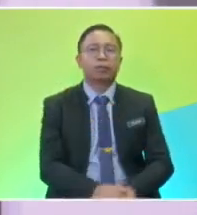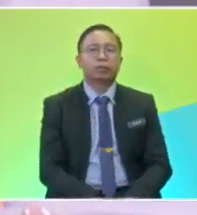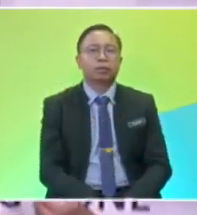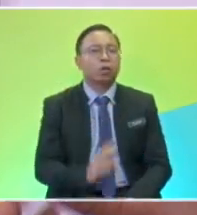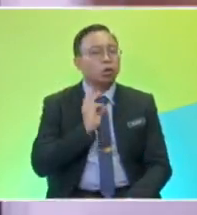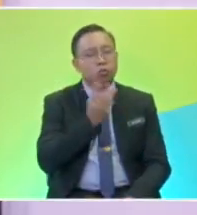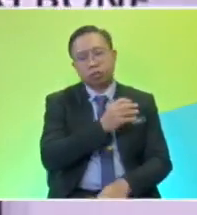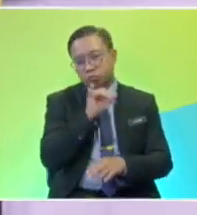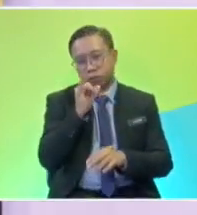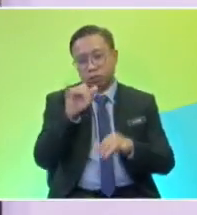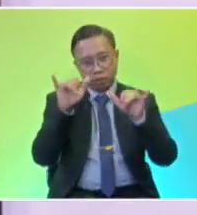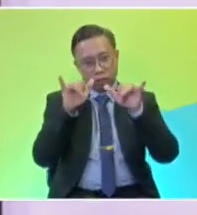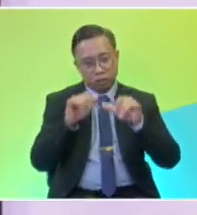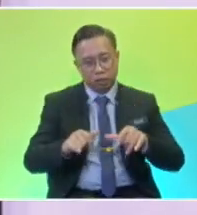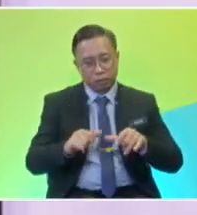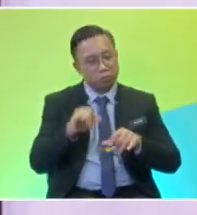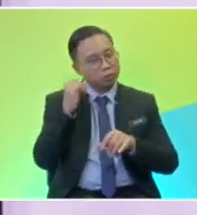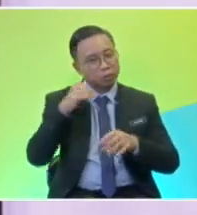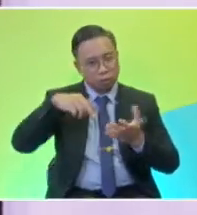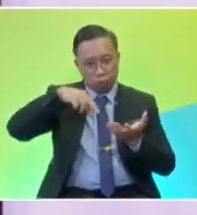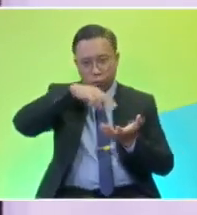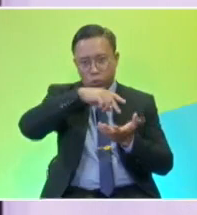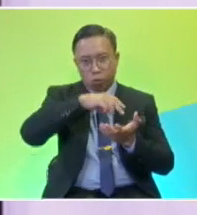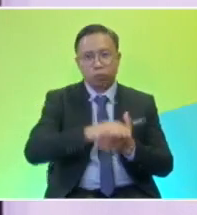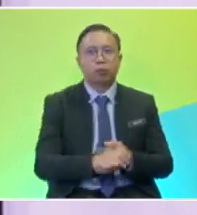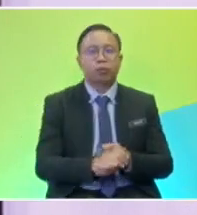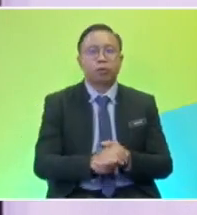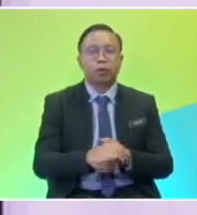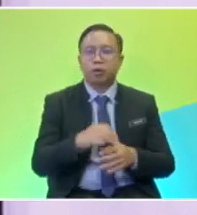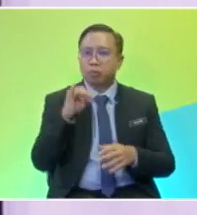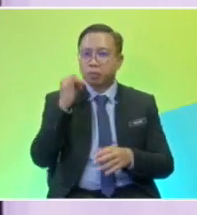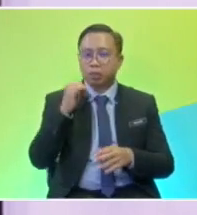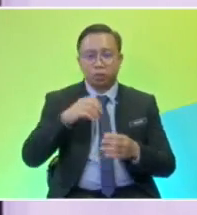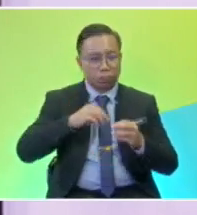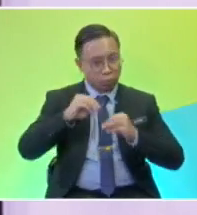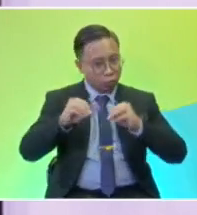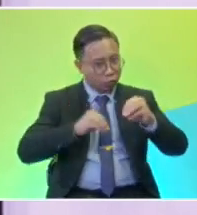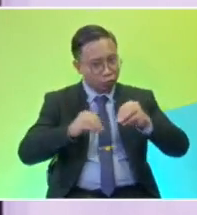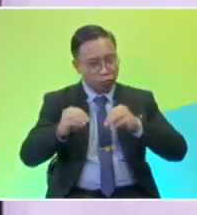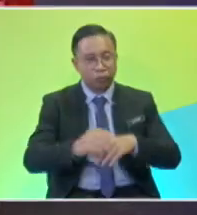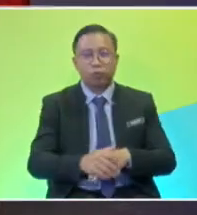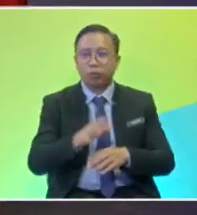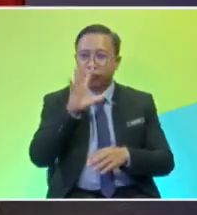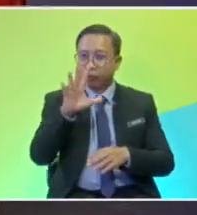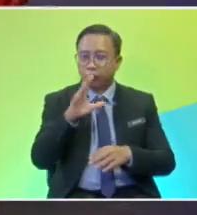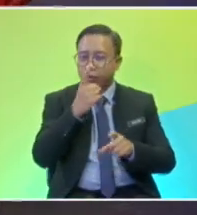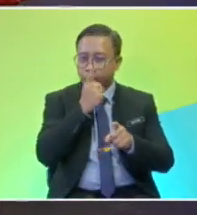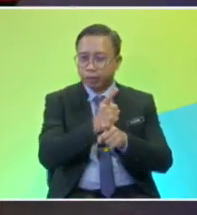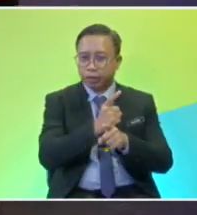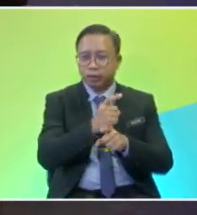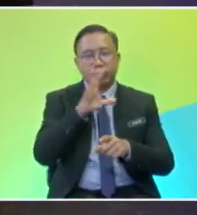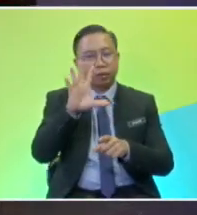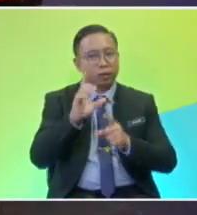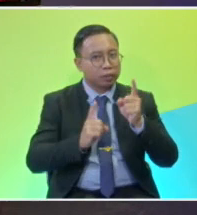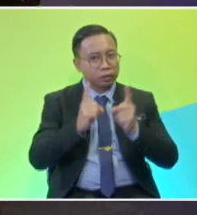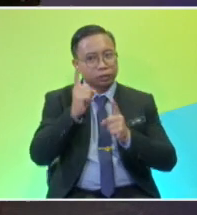cannot lift, cannot walk, you know, if we cannot move, right? Since you got 5 correct, I give you